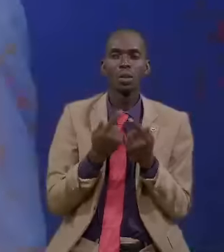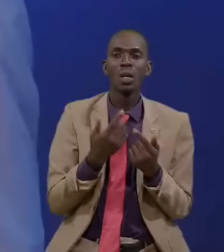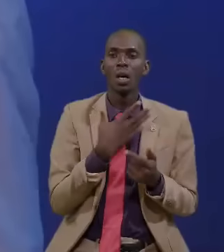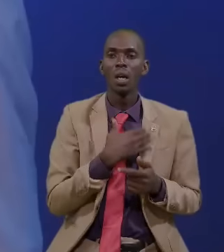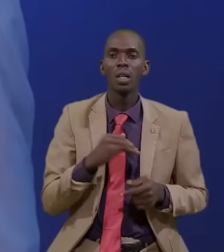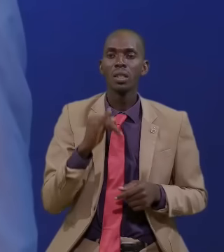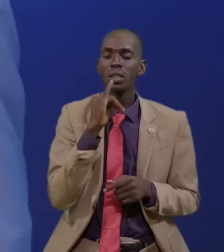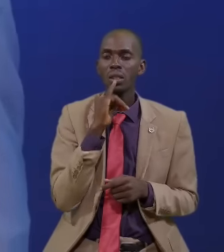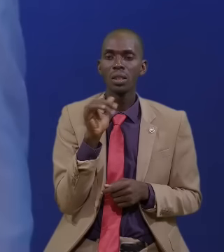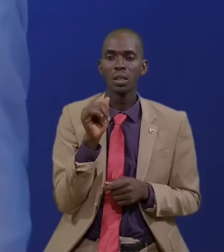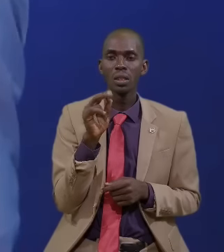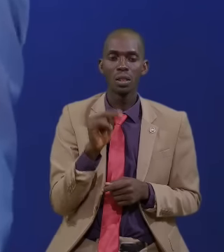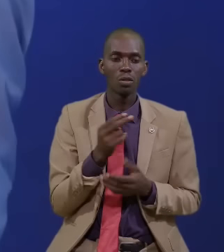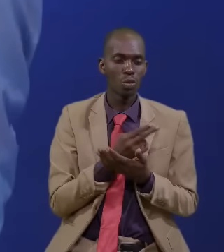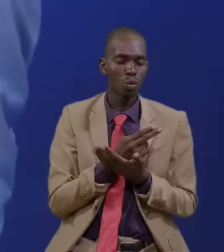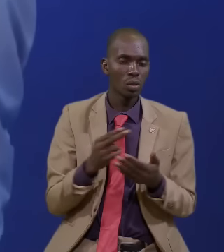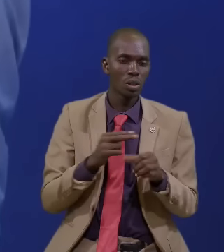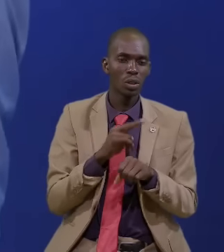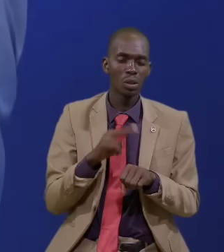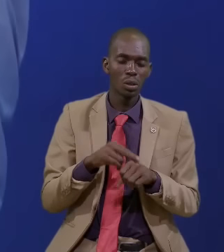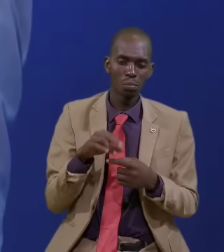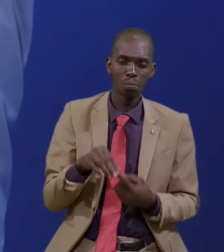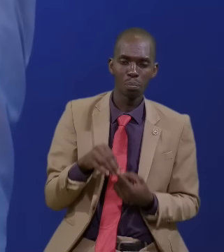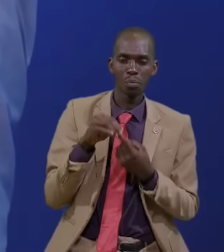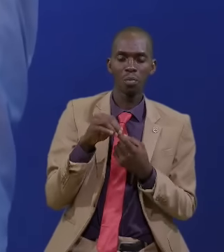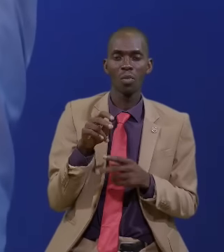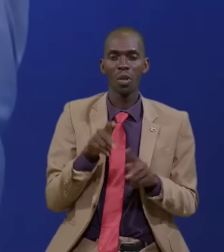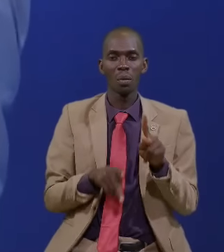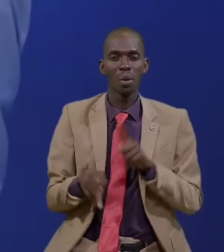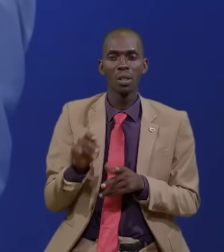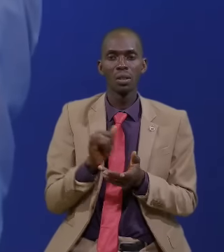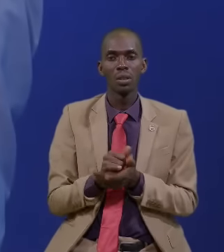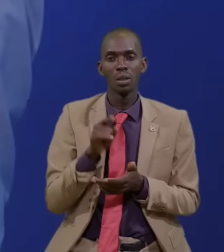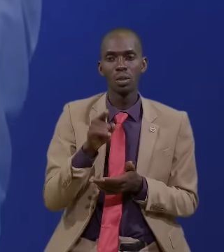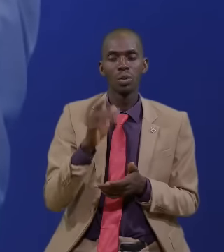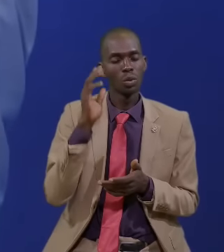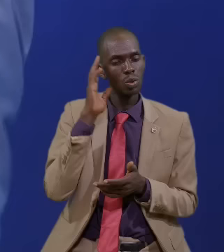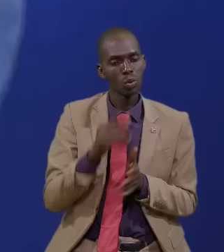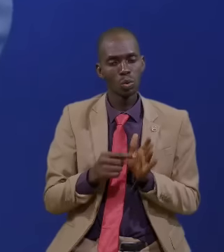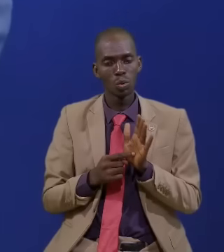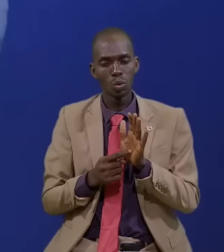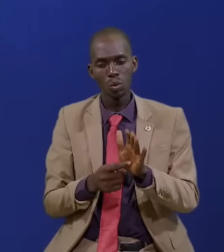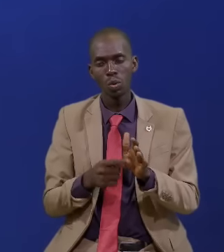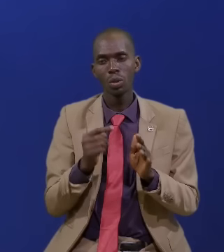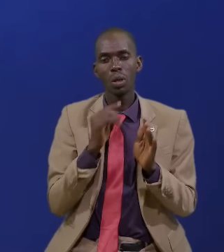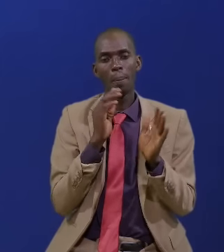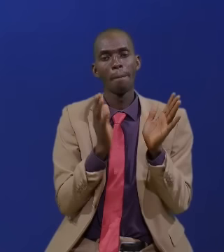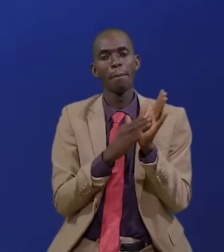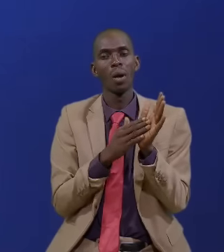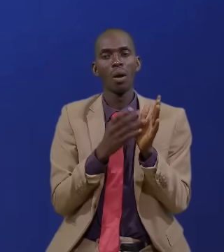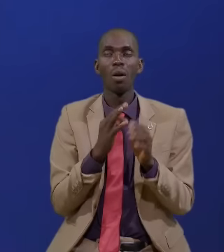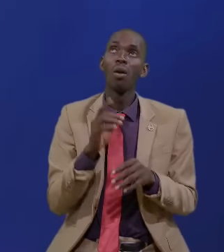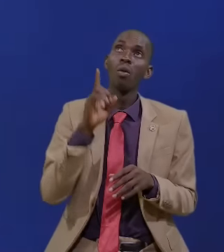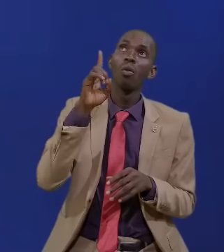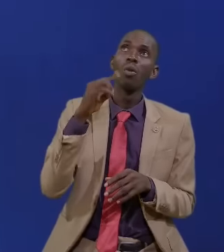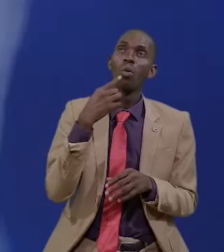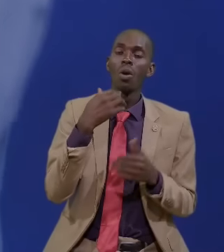a peculiar people, that He should show forth the praises of Him who has called